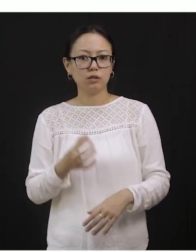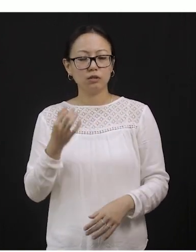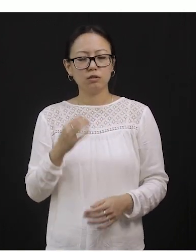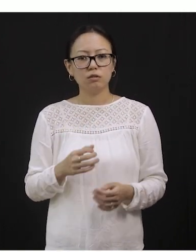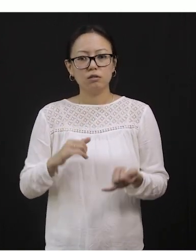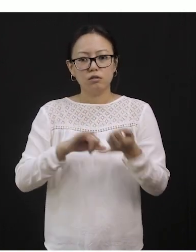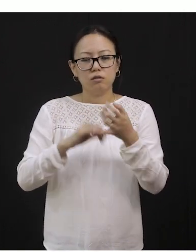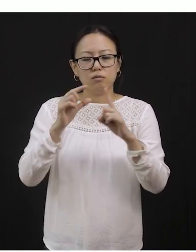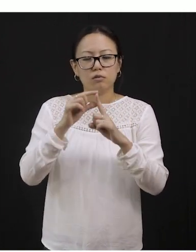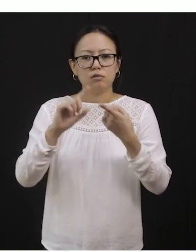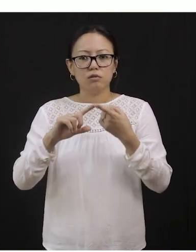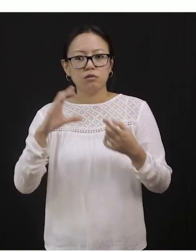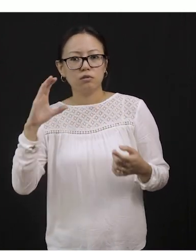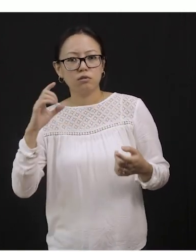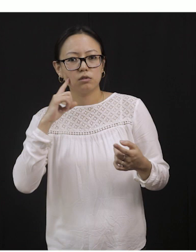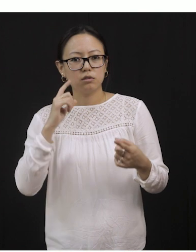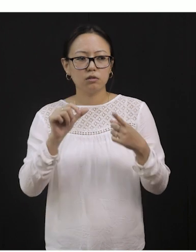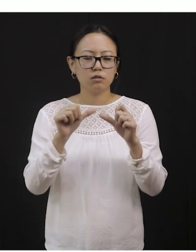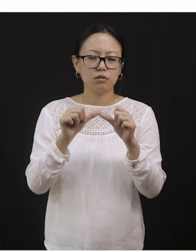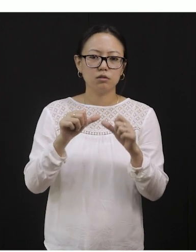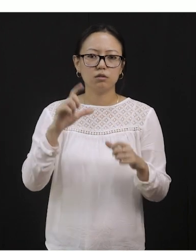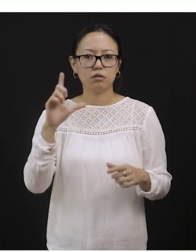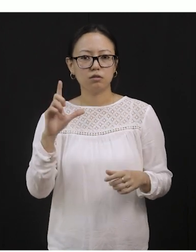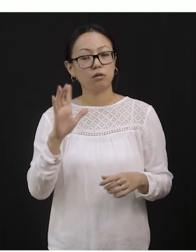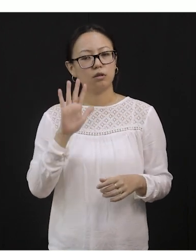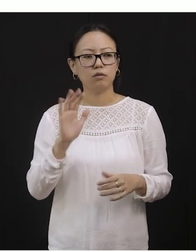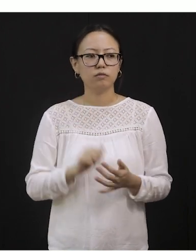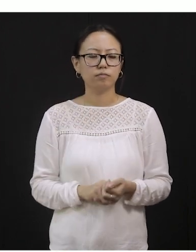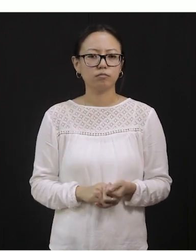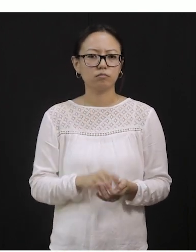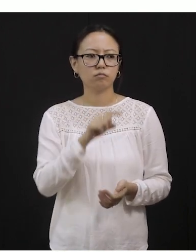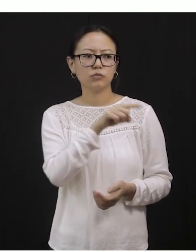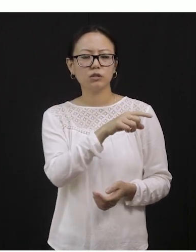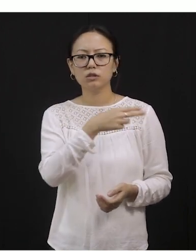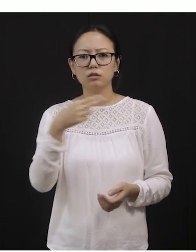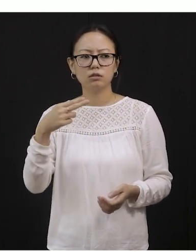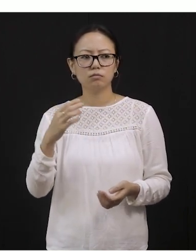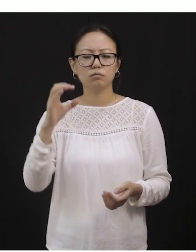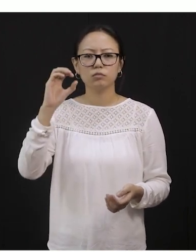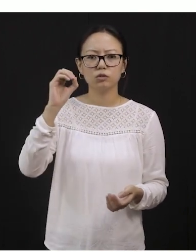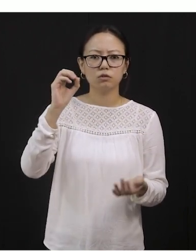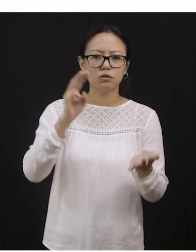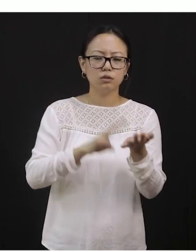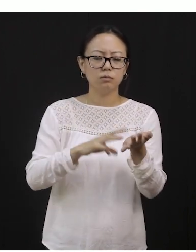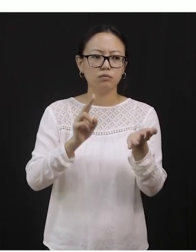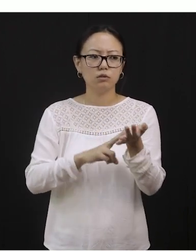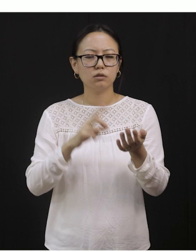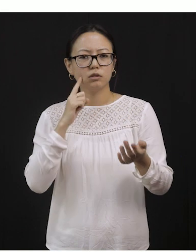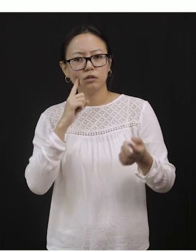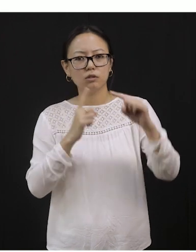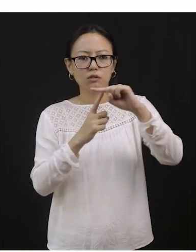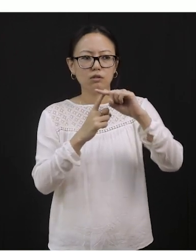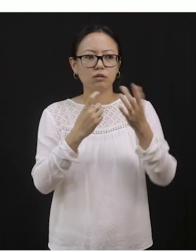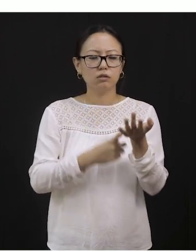the watch is called Omnitrix. The name of the watch is Omnitrix, and with the help of this watch, you know, Penta can